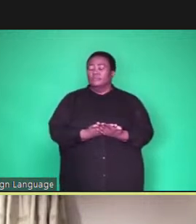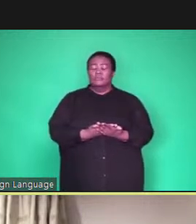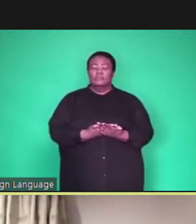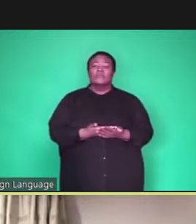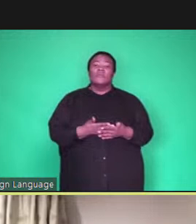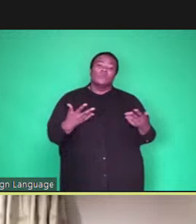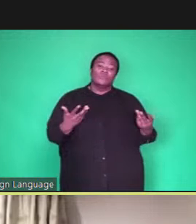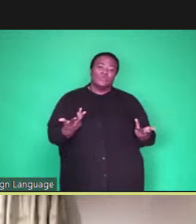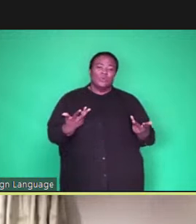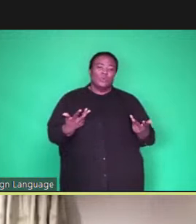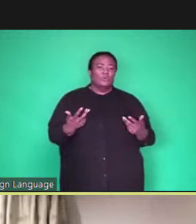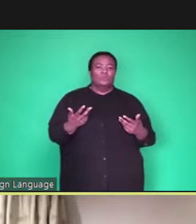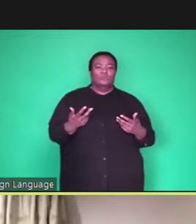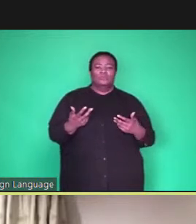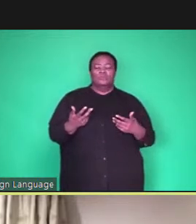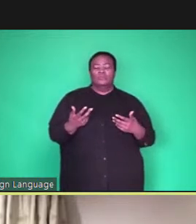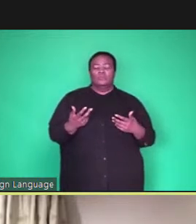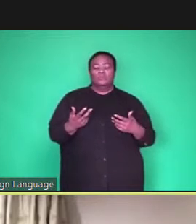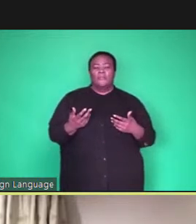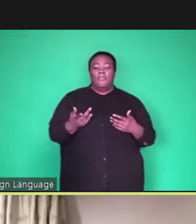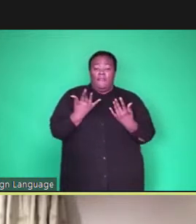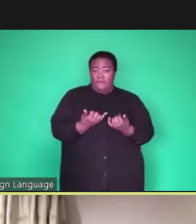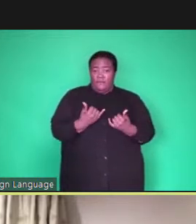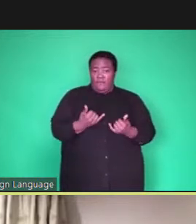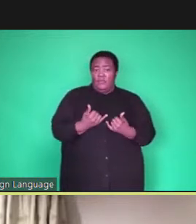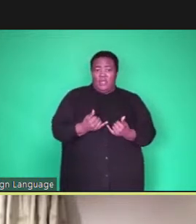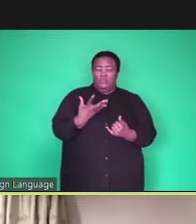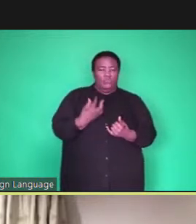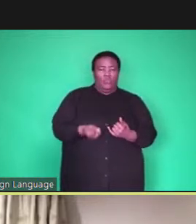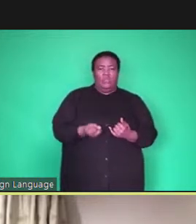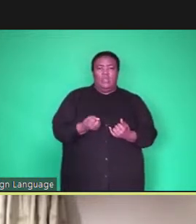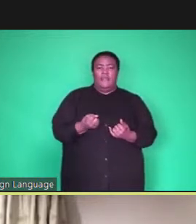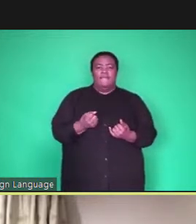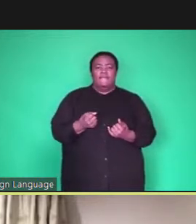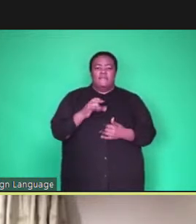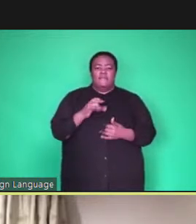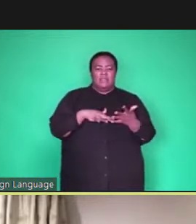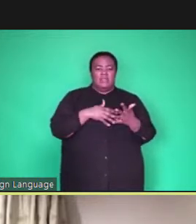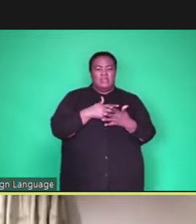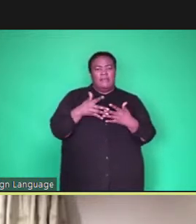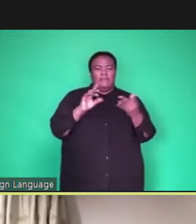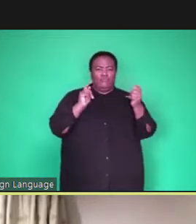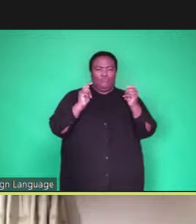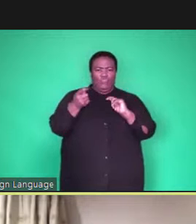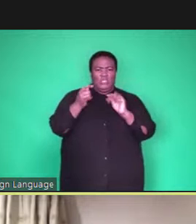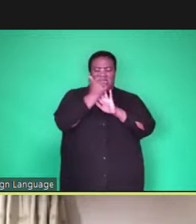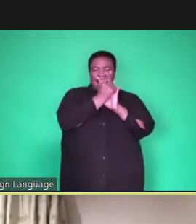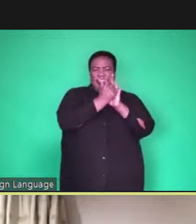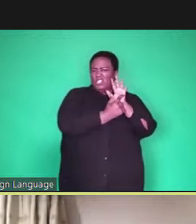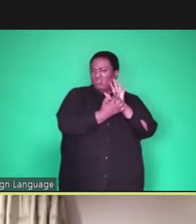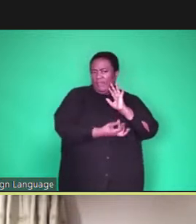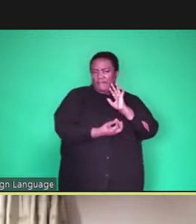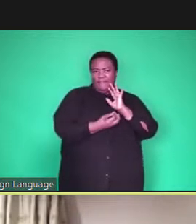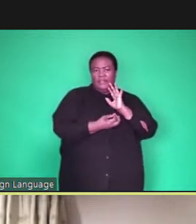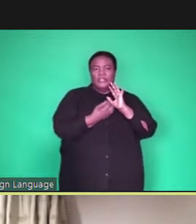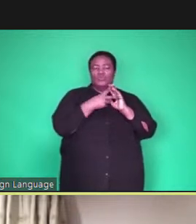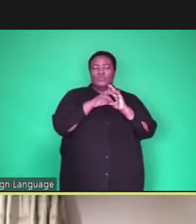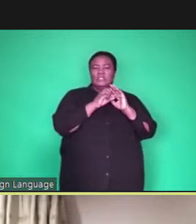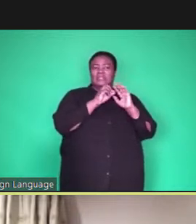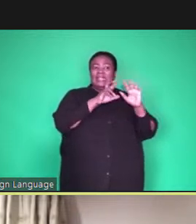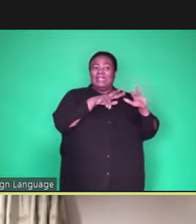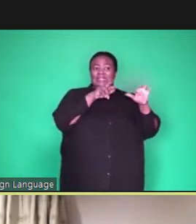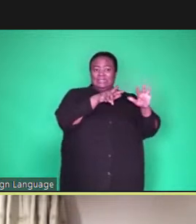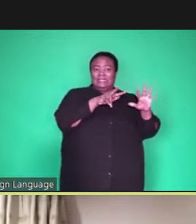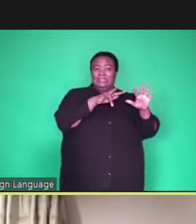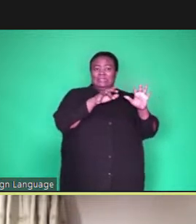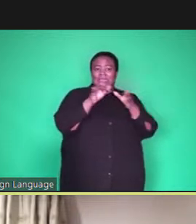there's currently no climate change legislation in South Africa. The 2018 climate change bill was